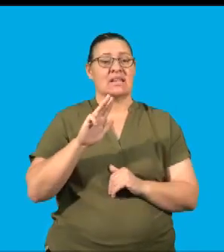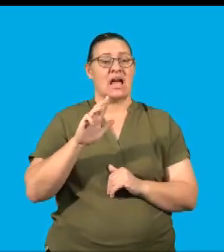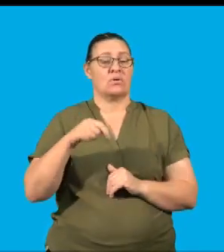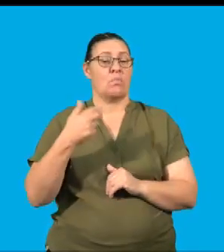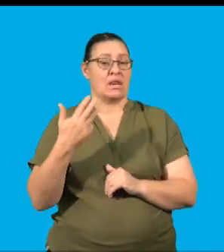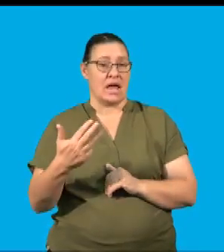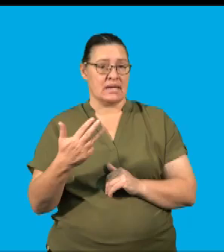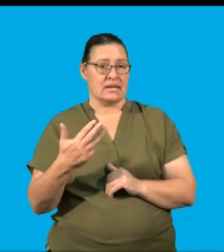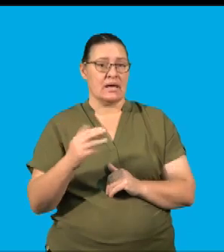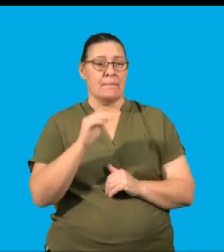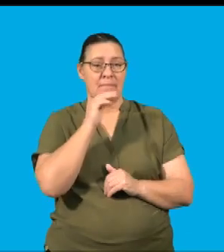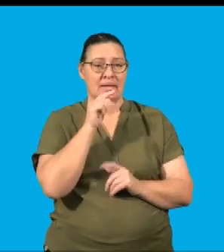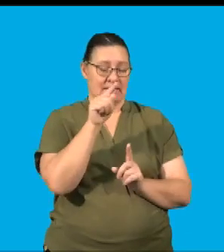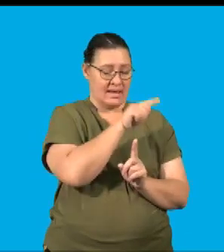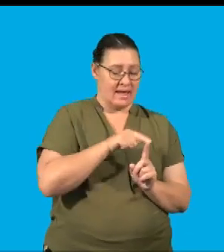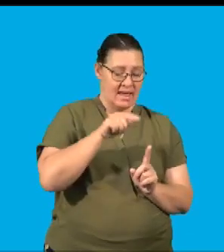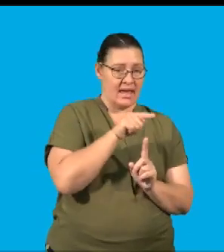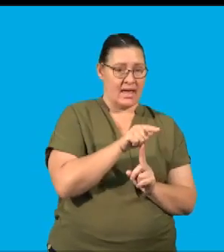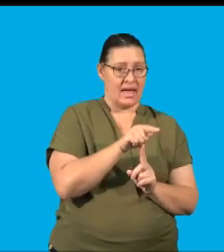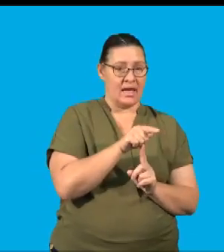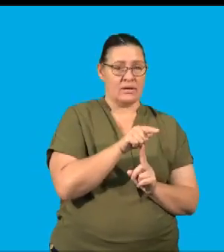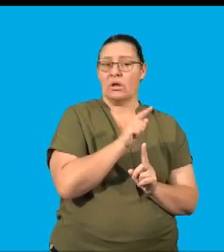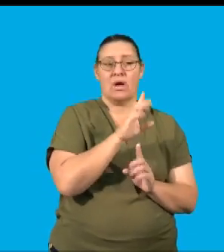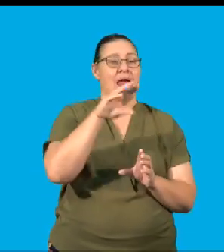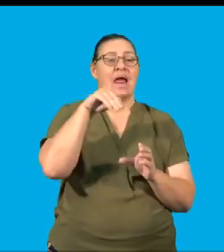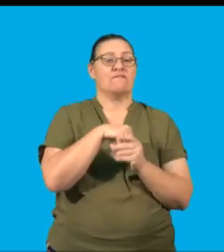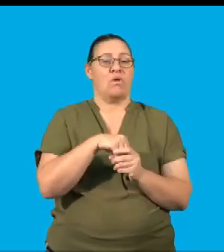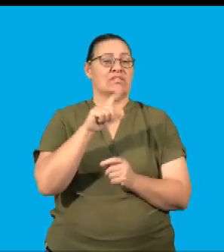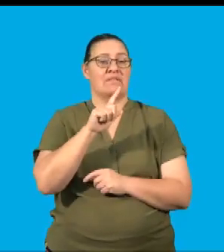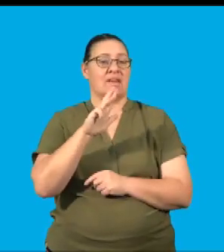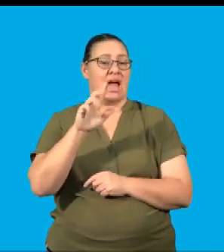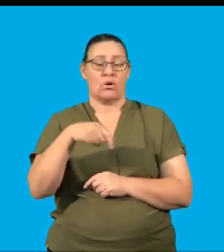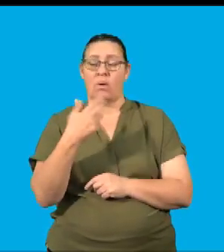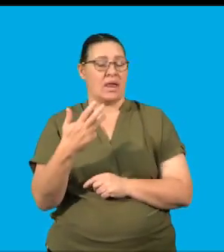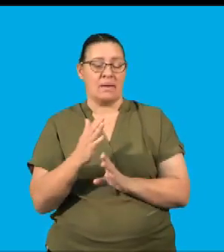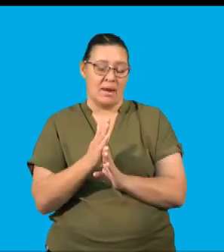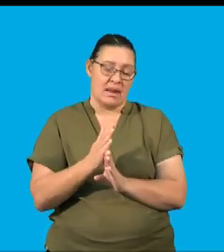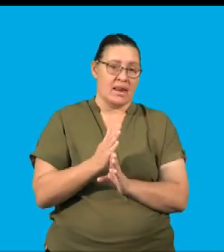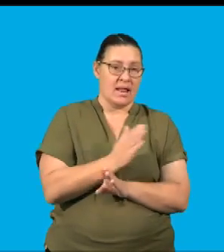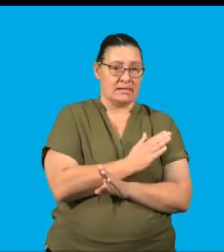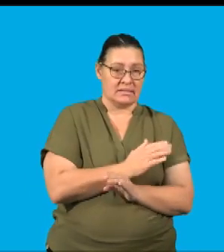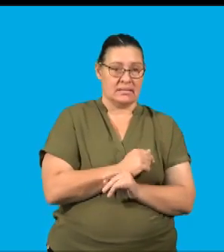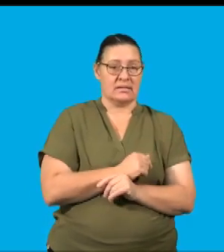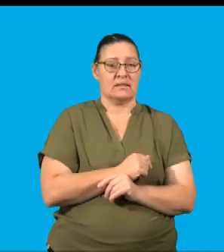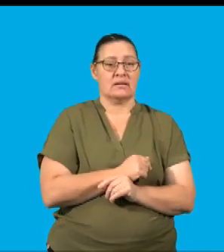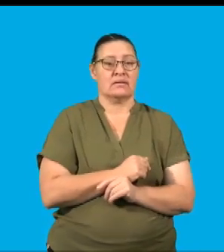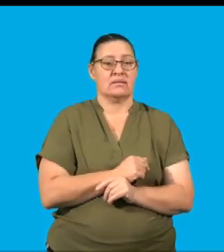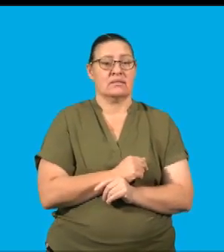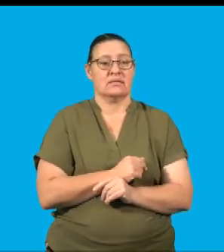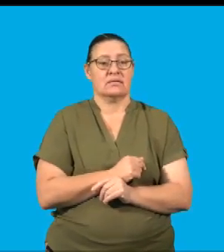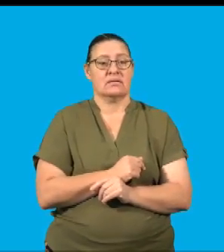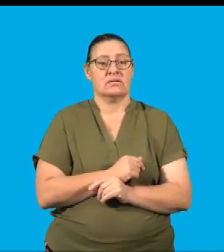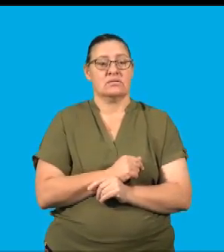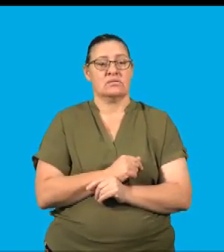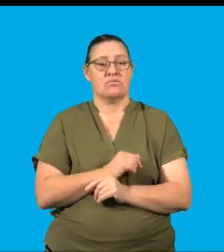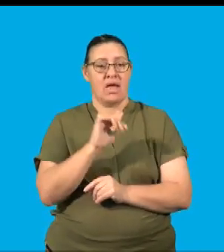79.9, here is our 79.9. It means you don't include 79.9. So you'll start counting here. H is